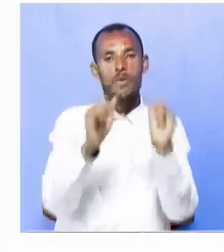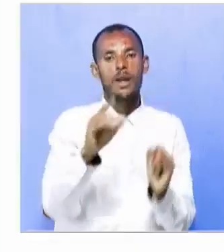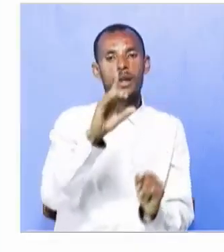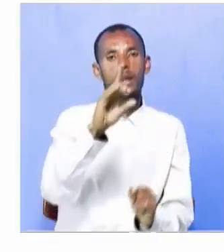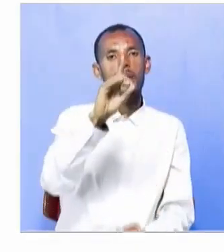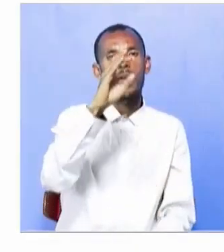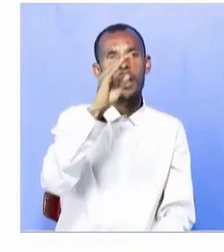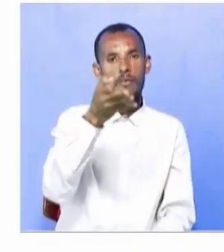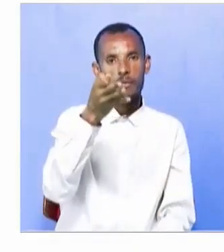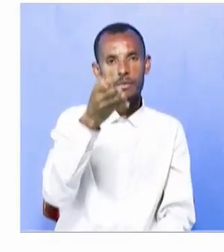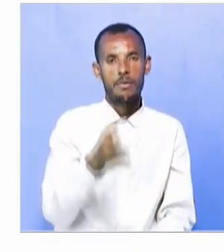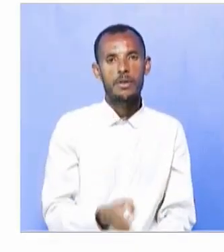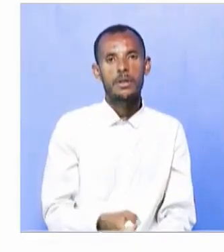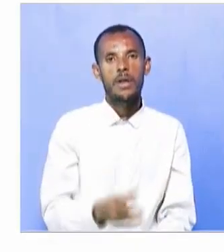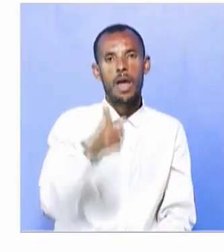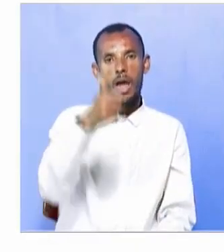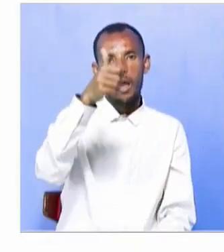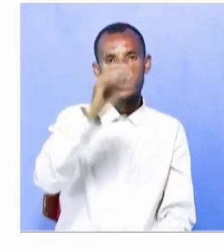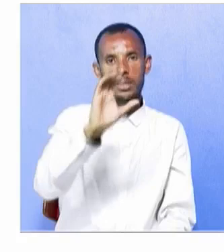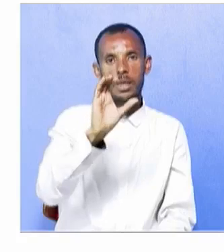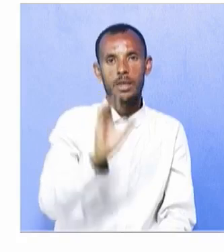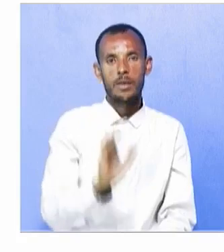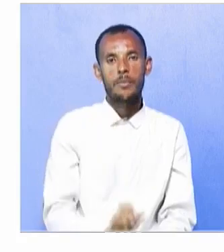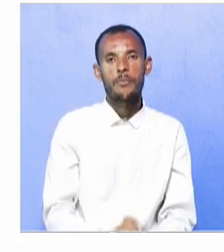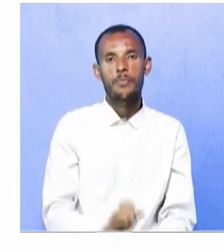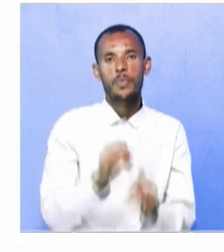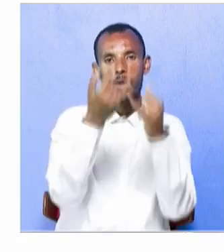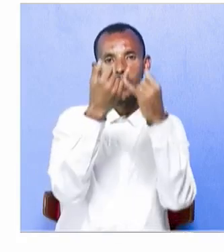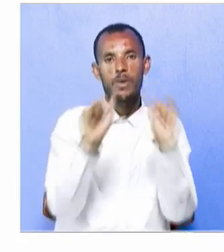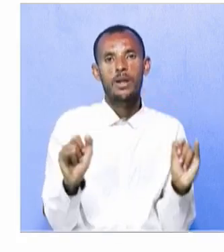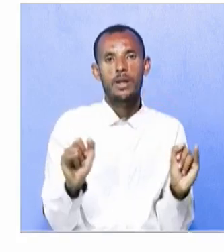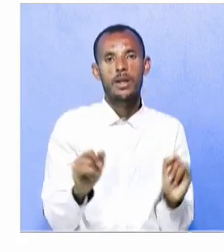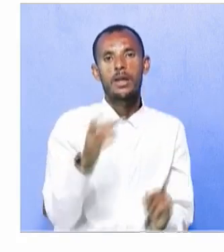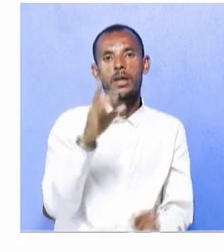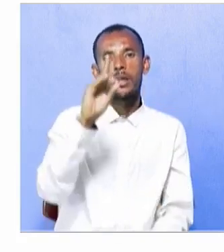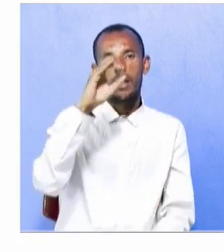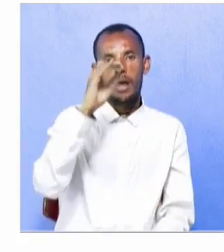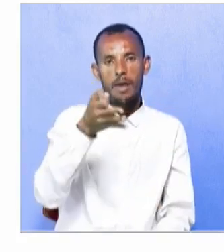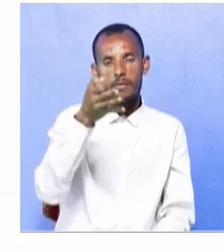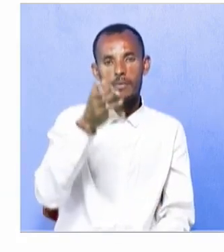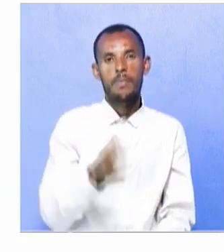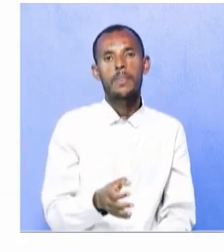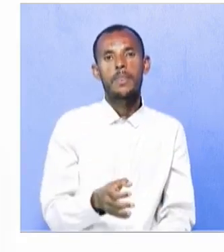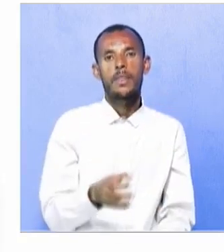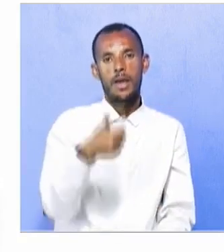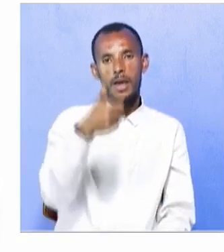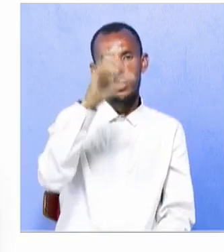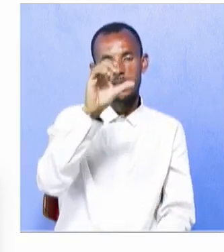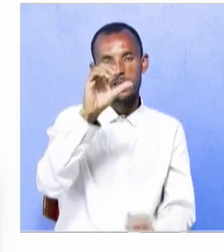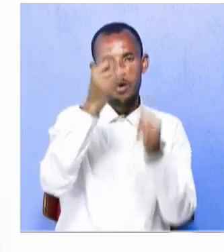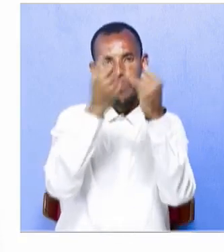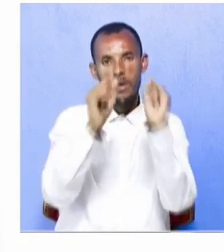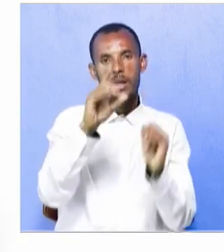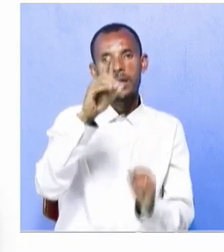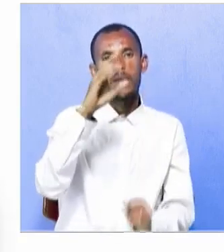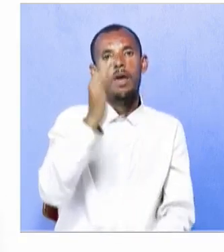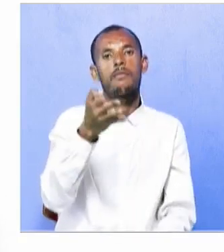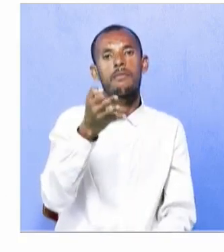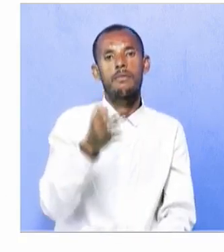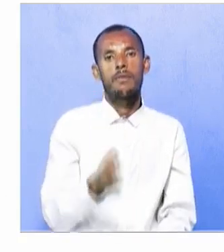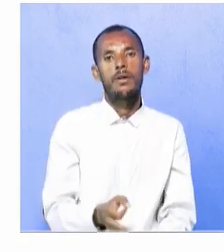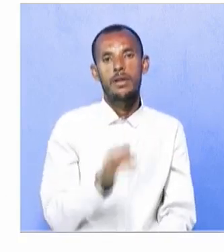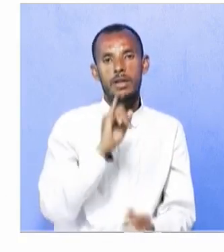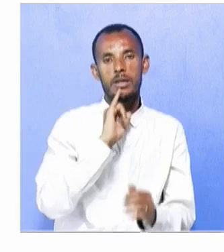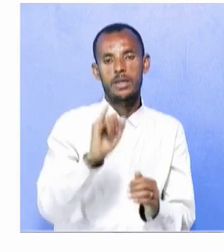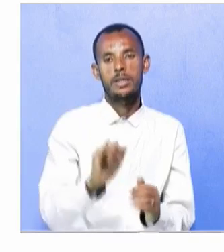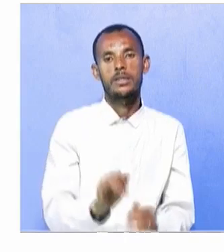like. AC over DF, AC over DF